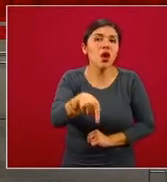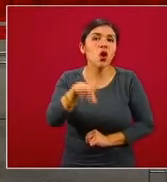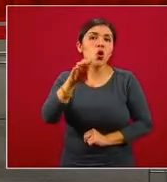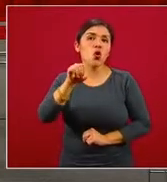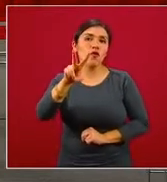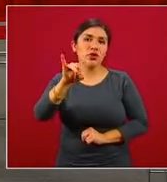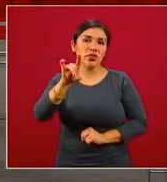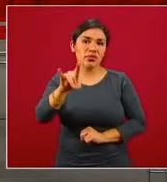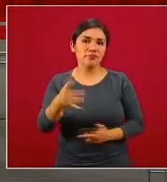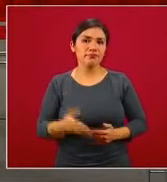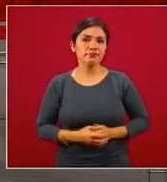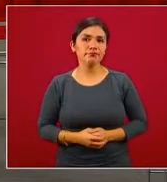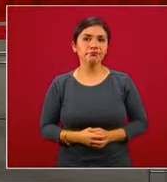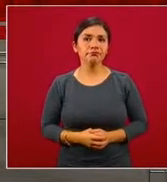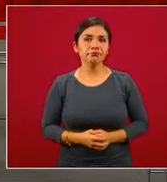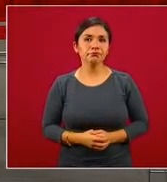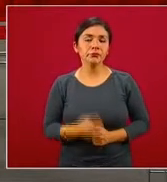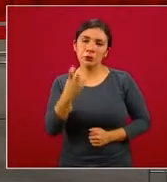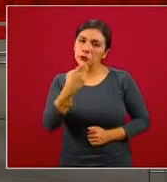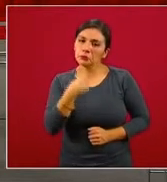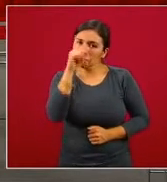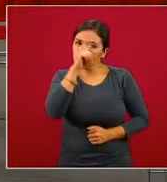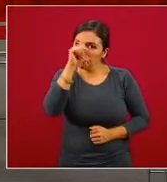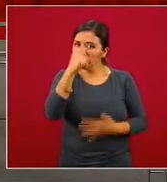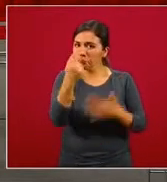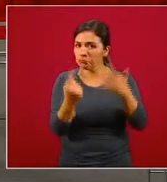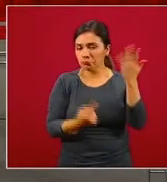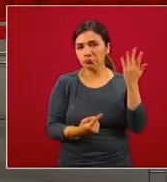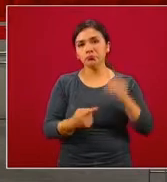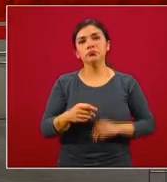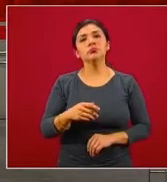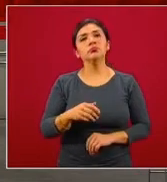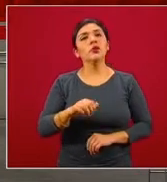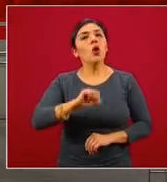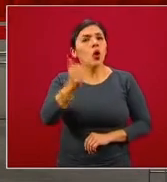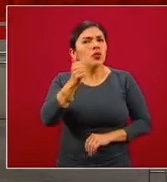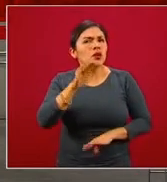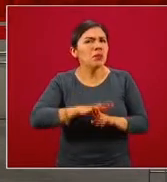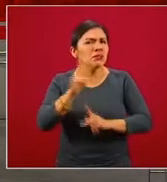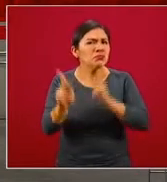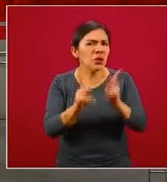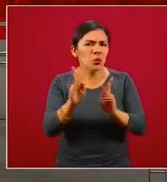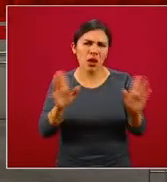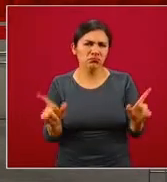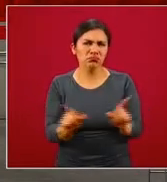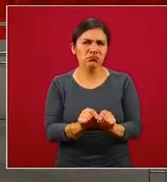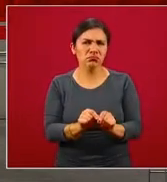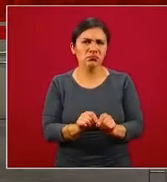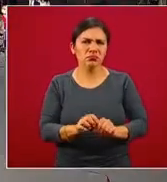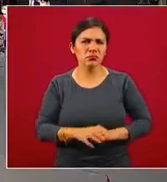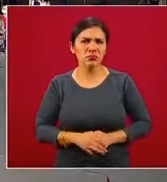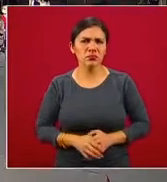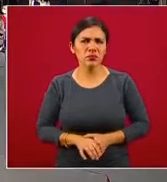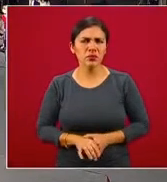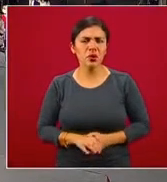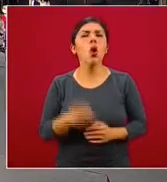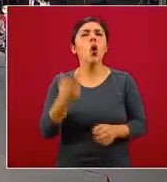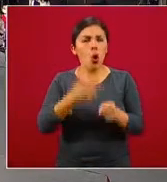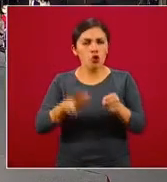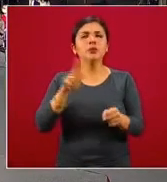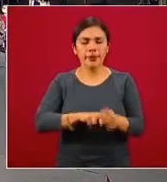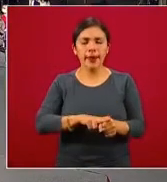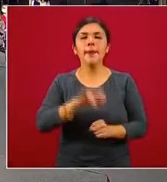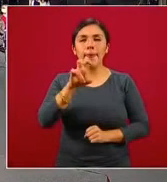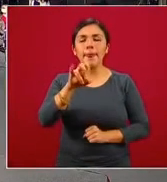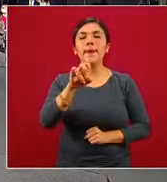el potential Esas serían mis recomendaciones. Hizo otras symptoms preguntas, no that would indicate that you are developing sobre los complications. hospitales, también